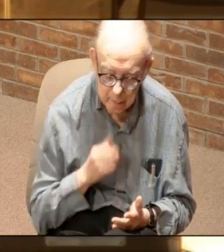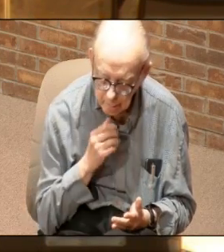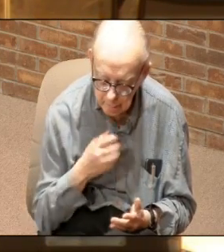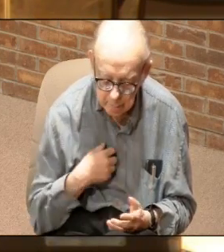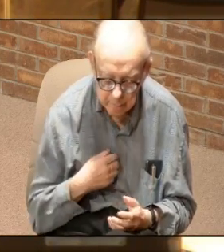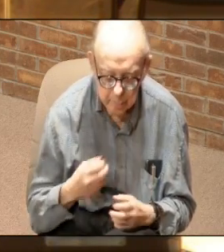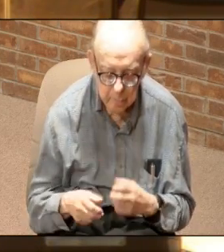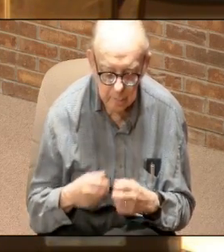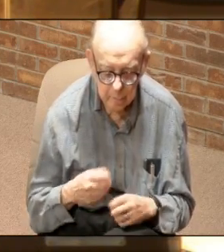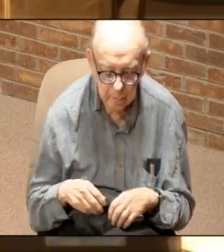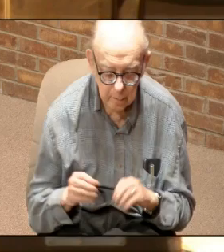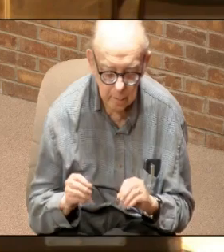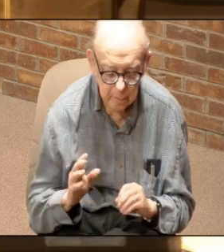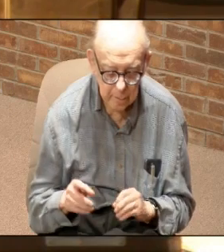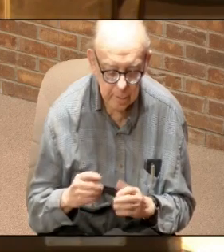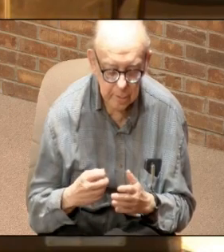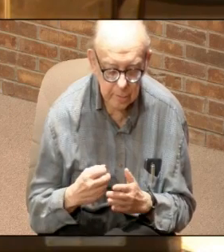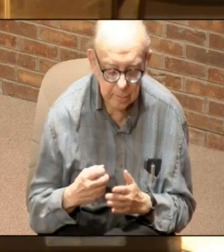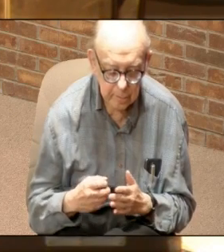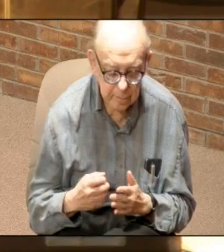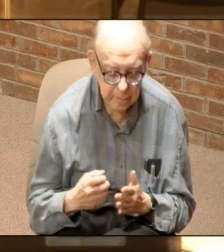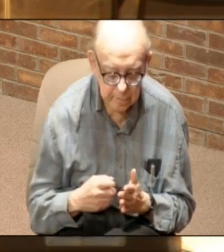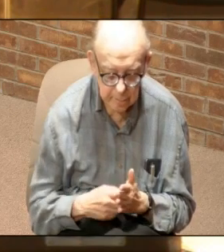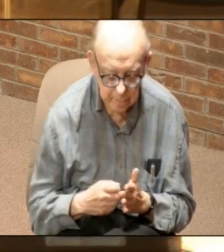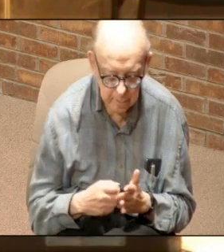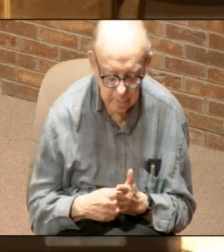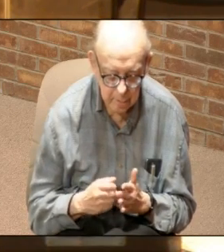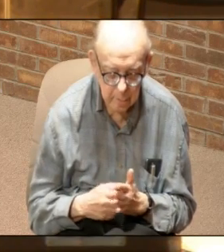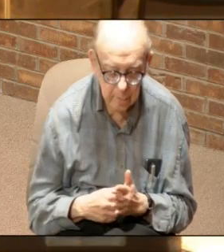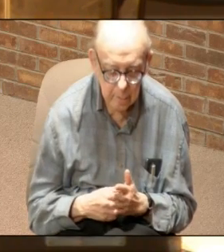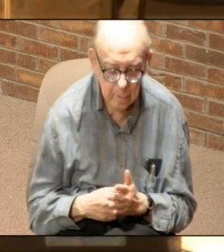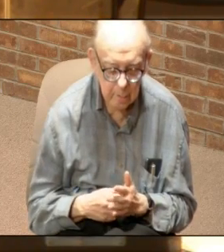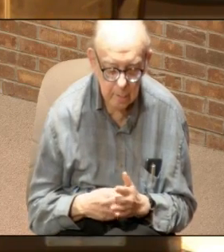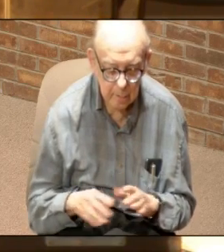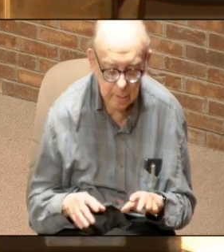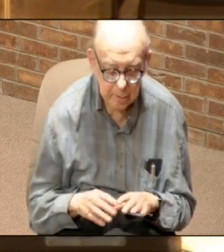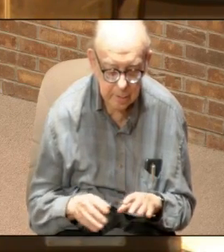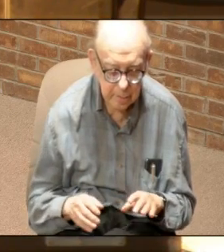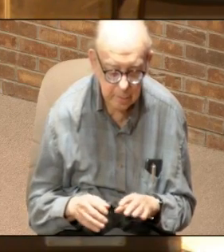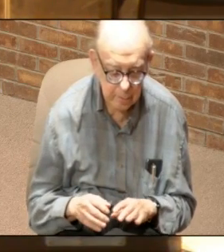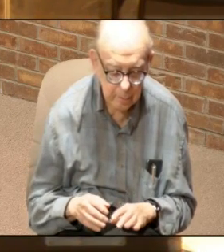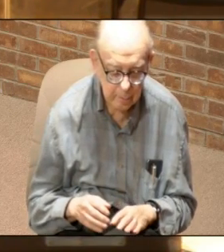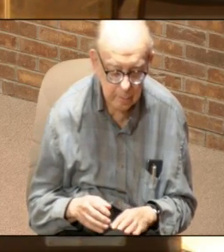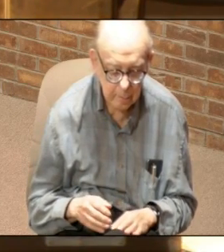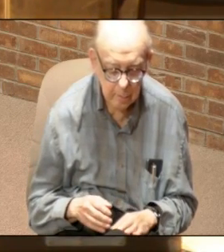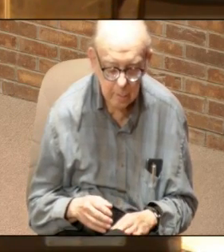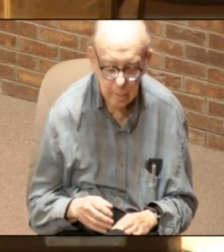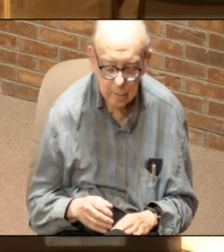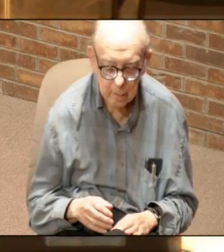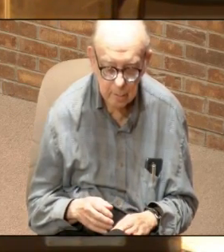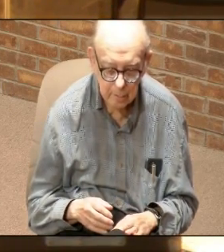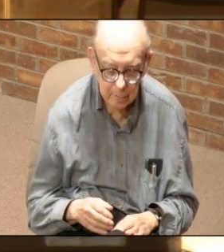a problem selling your tickets like they did with who's the